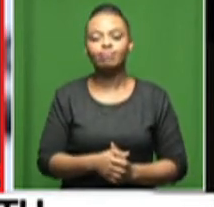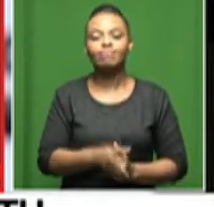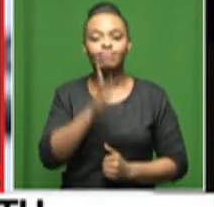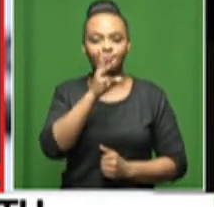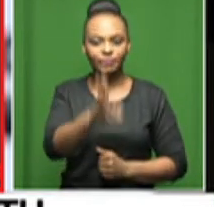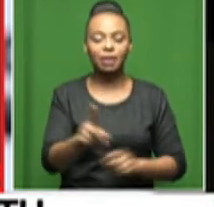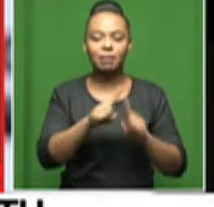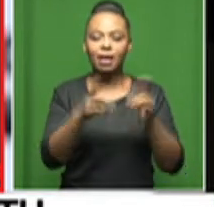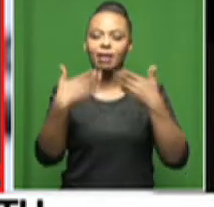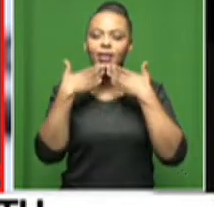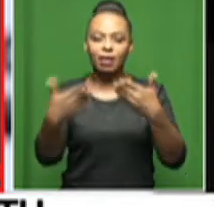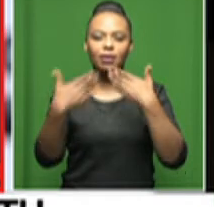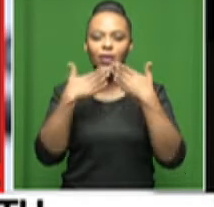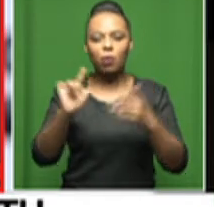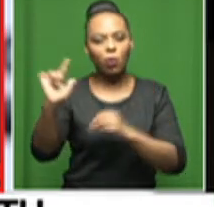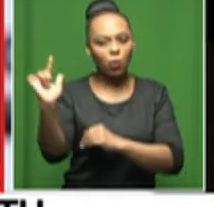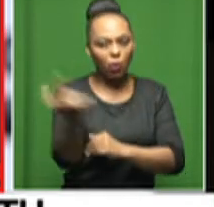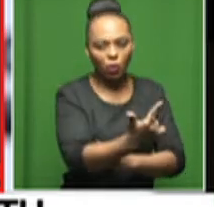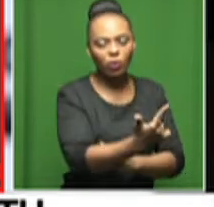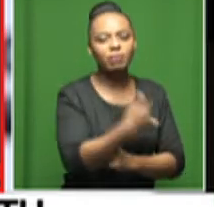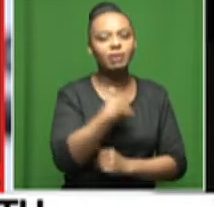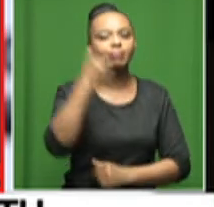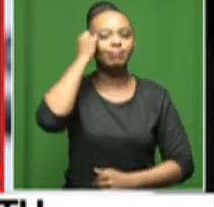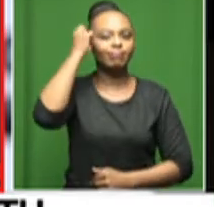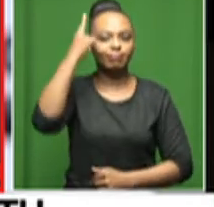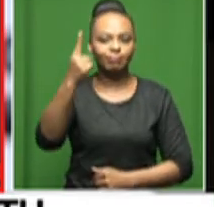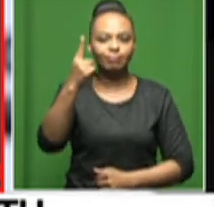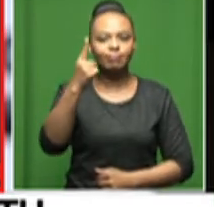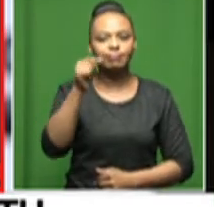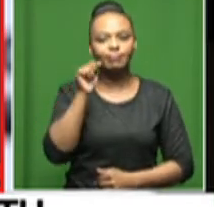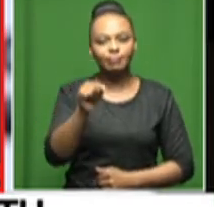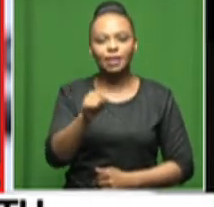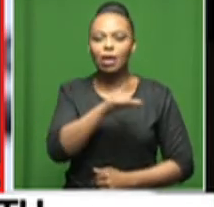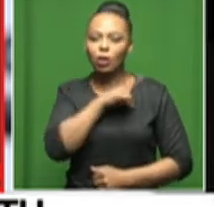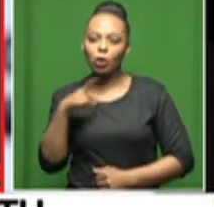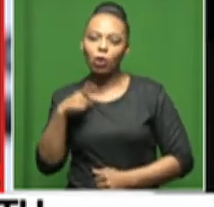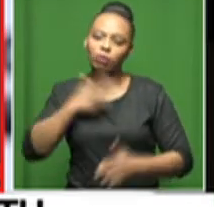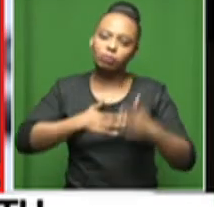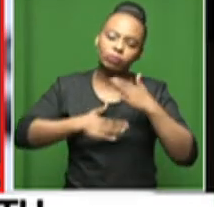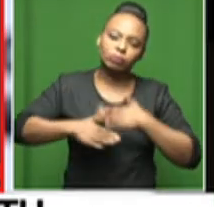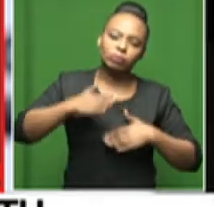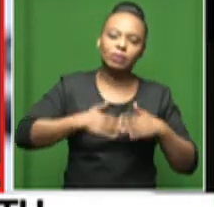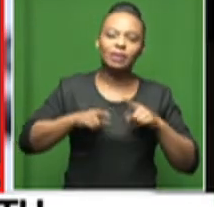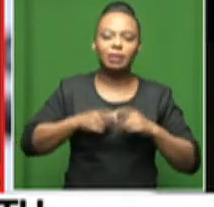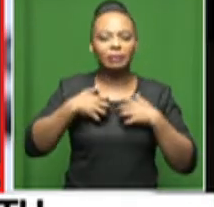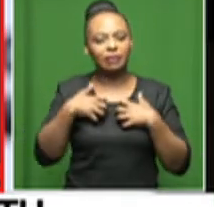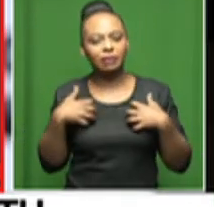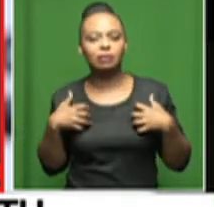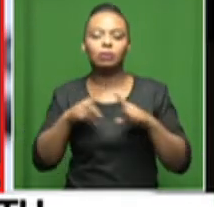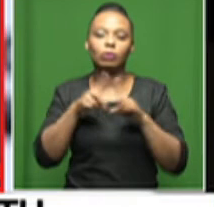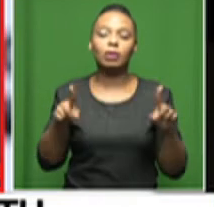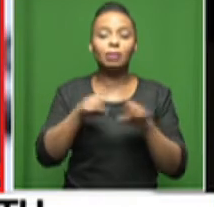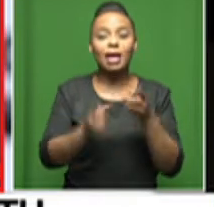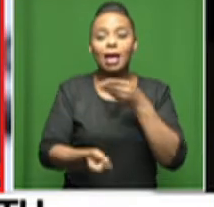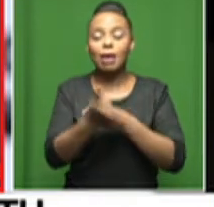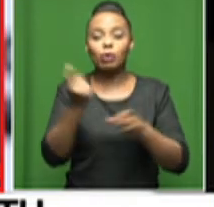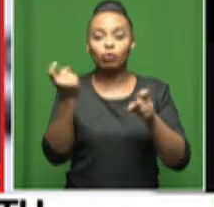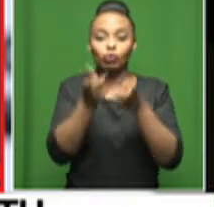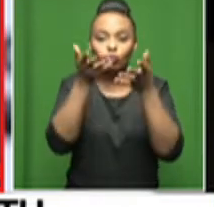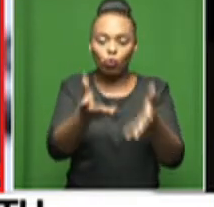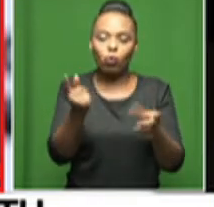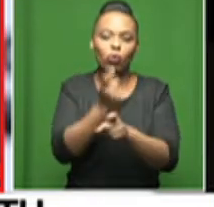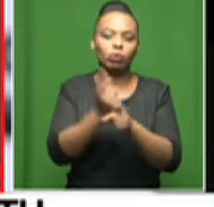But thank you very much to all of you. And I do understand that this must have been a little bit long and intensive, but it won't happen like this all the time. We will